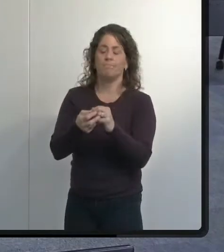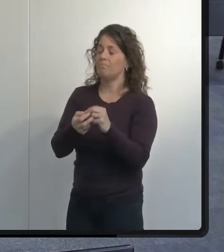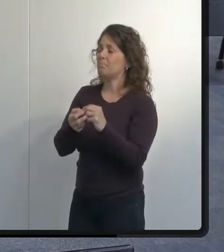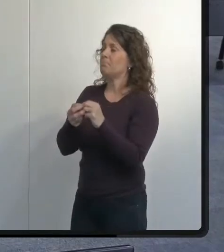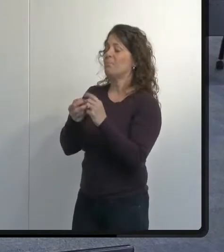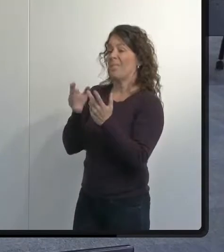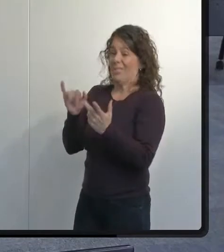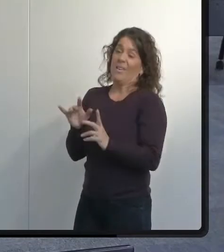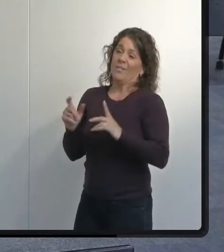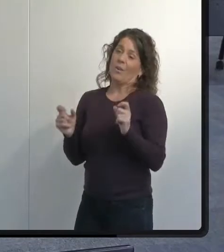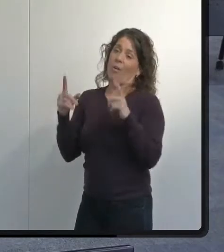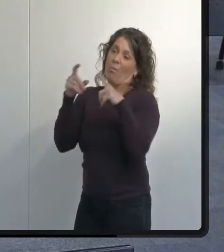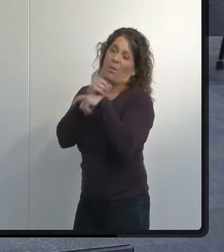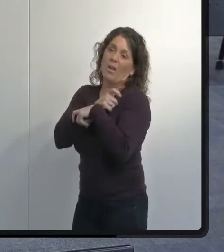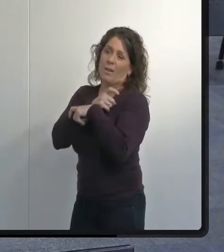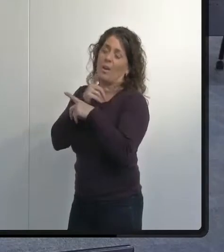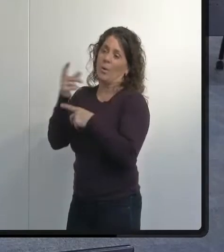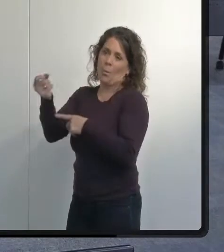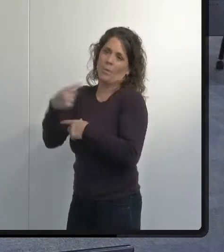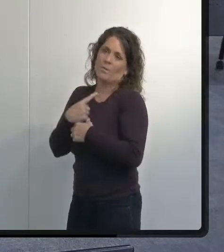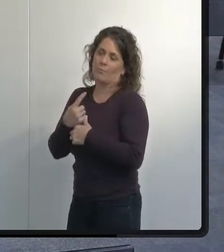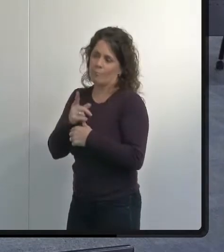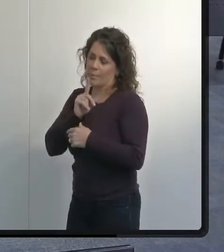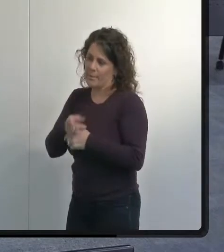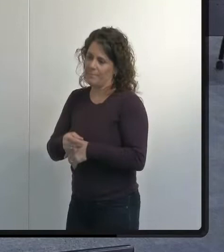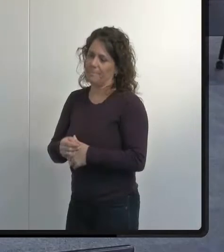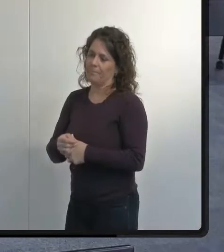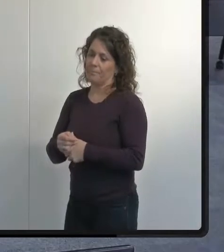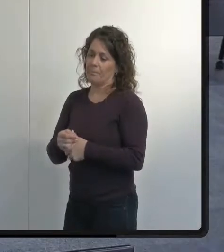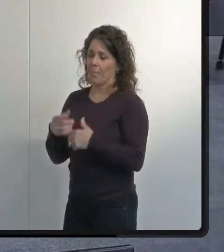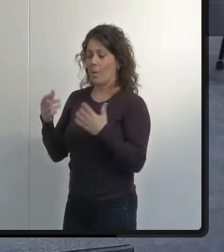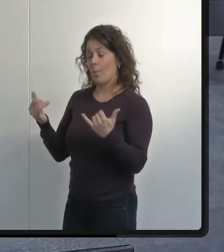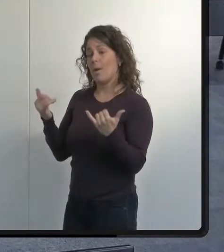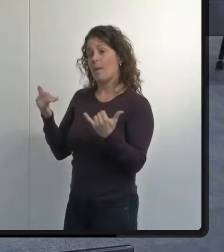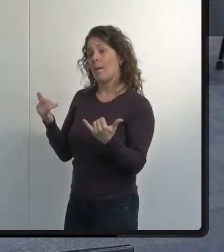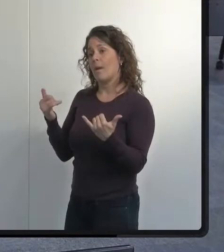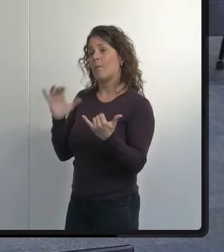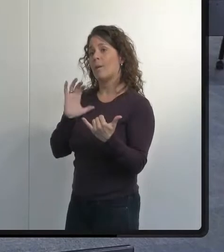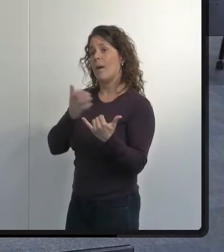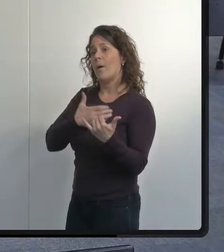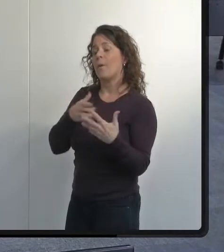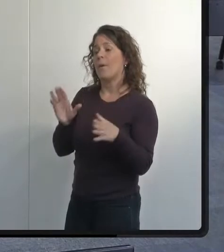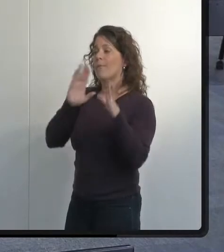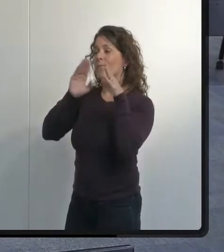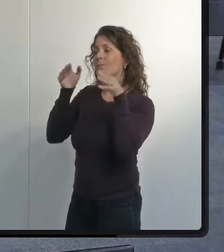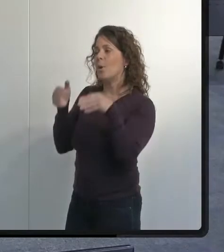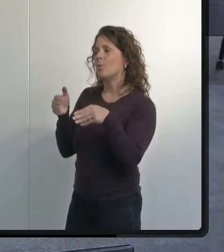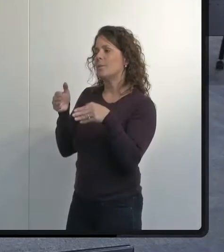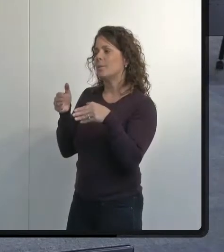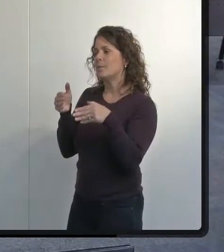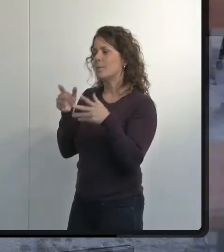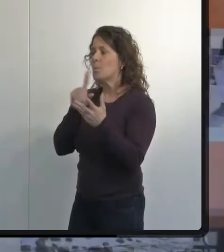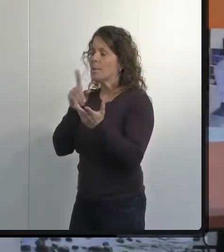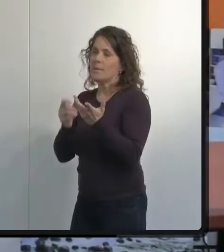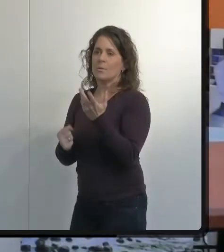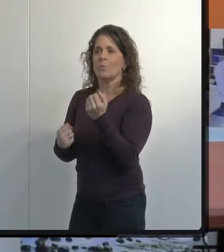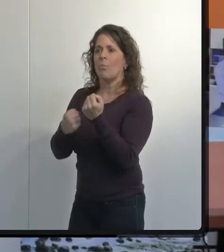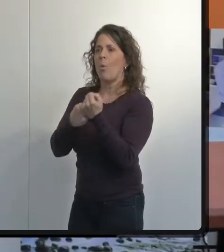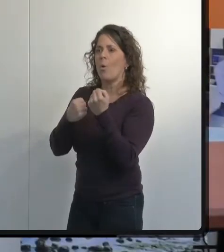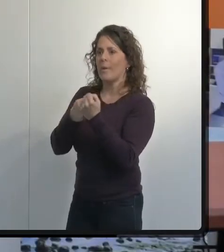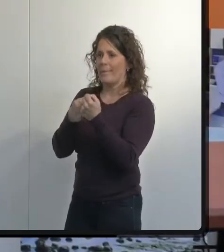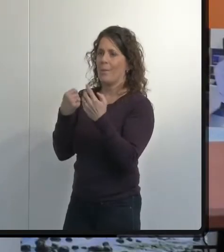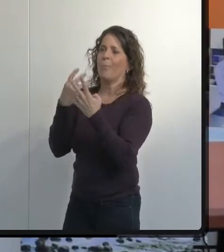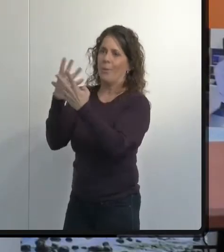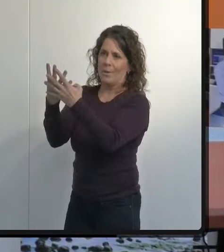a complicated question. At this time, I think our focus is on mitigating and supporting the